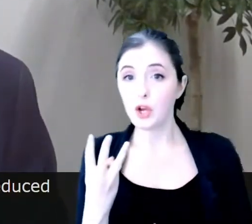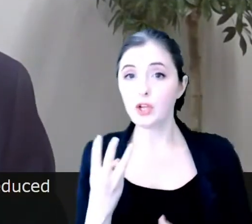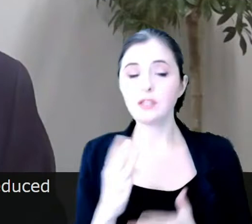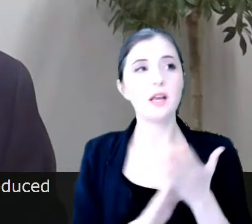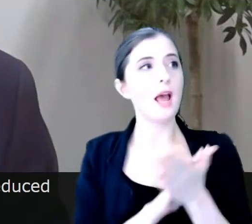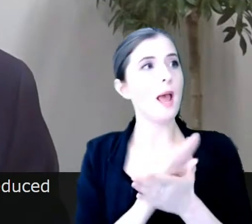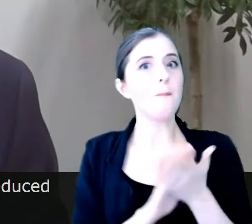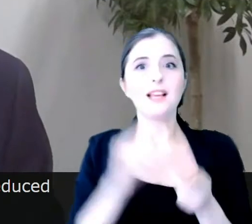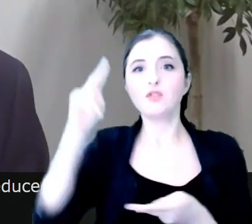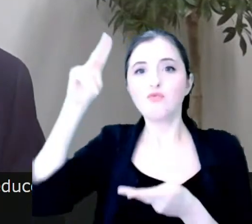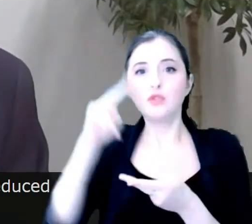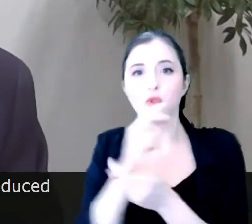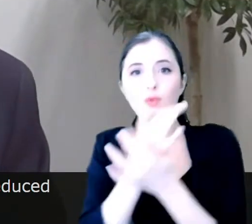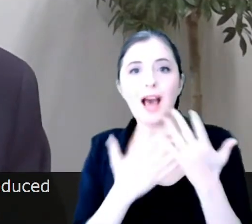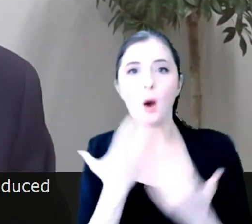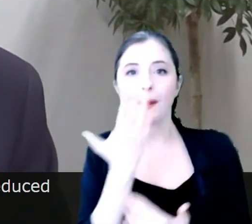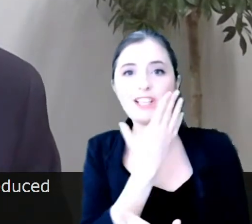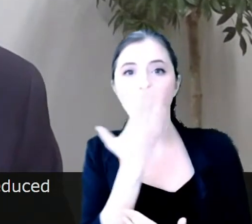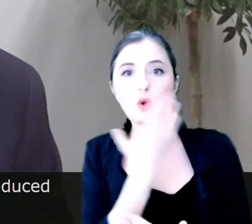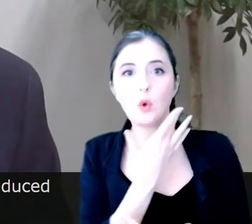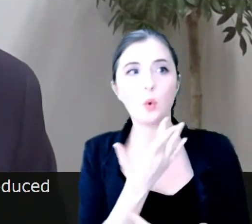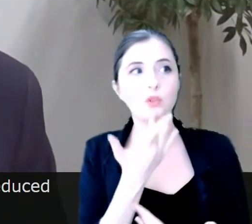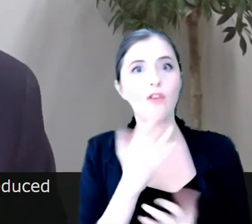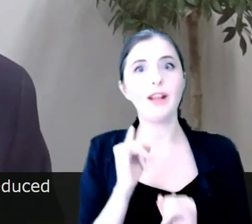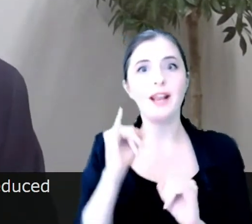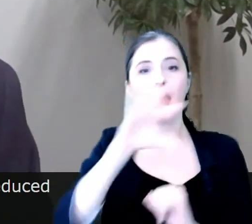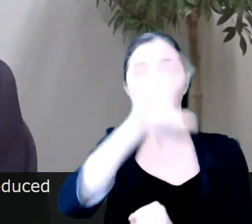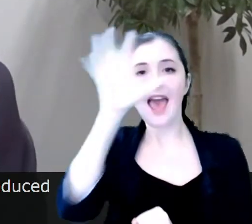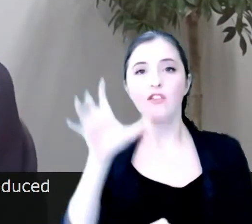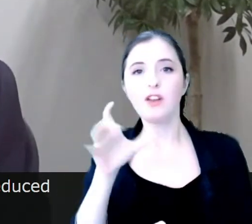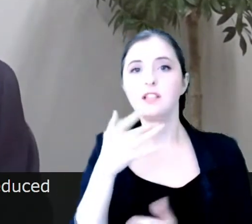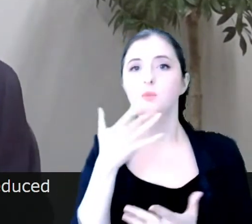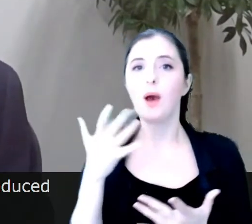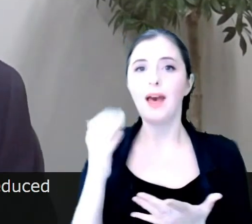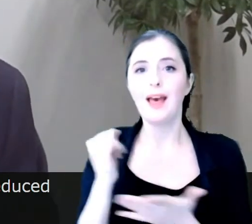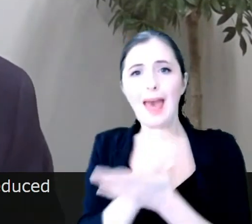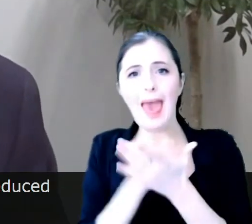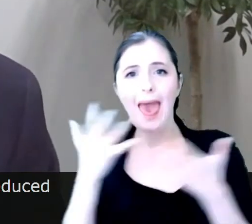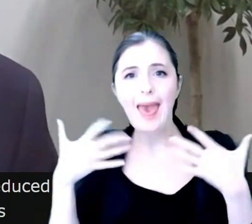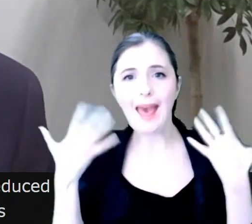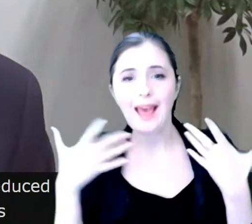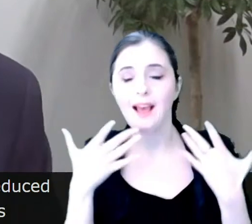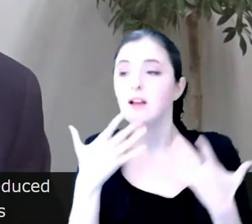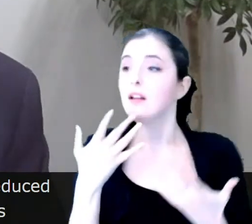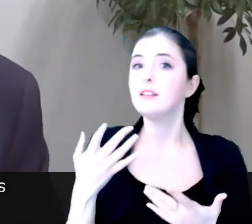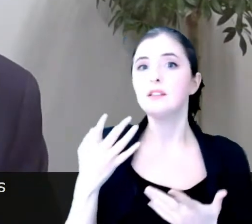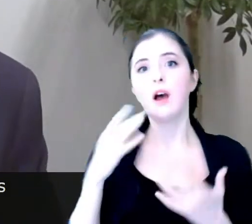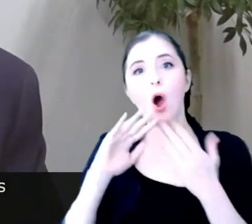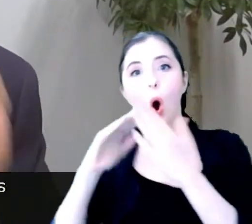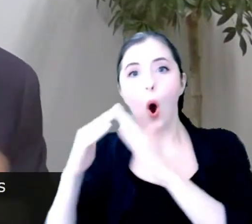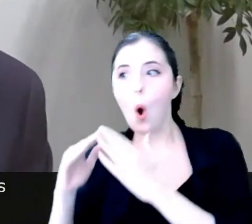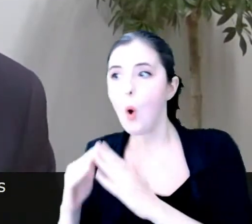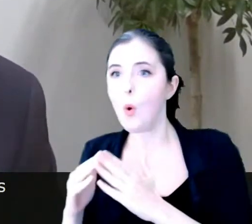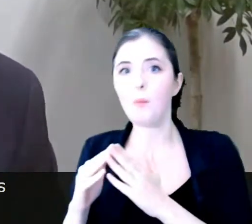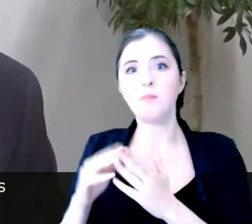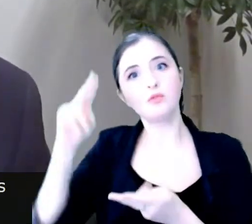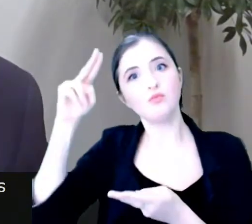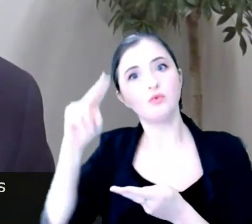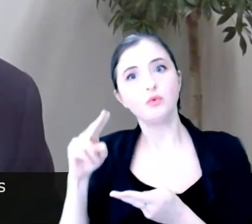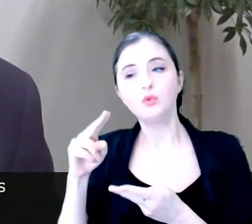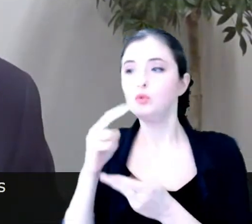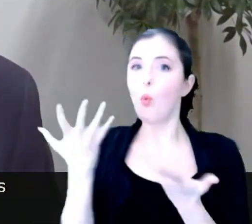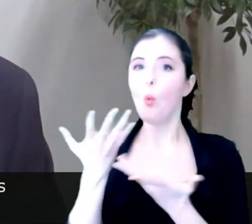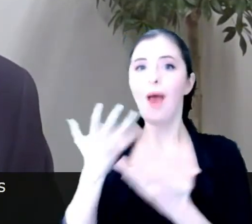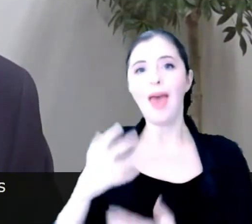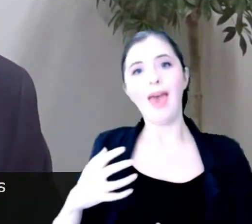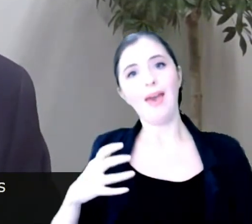London where the air is unlawful, 94% fewer homes in parts of London where the air is unlawful. I want to thank the Green Party for